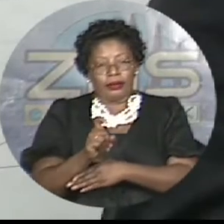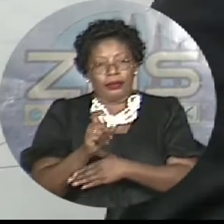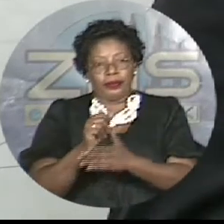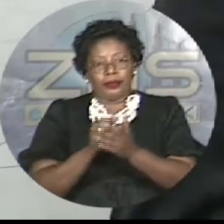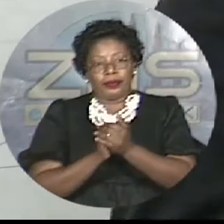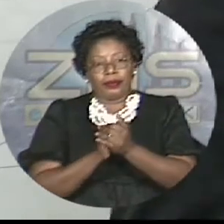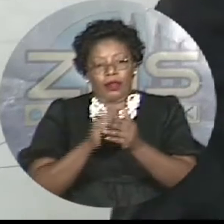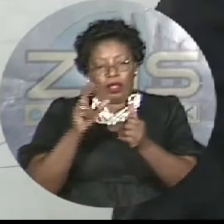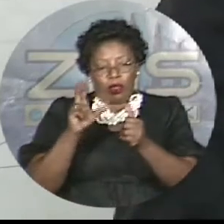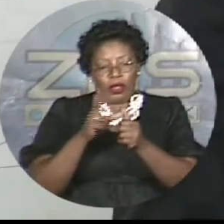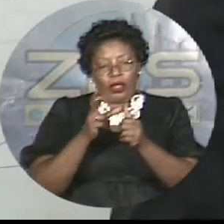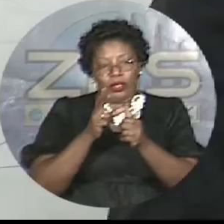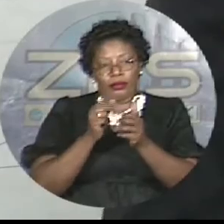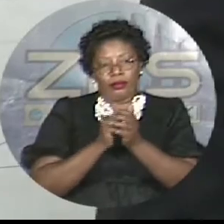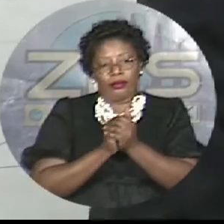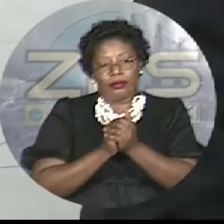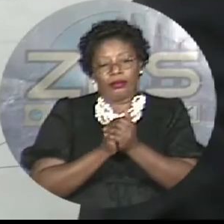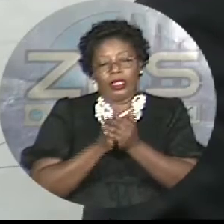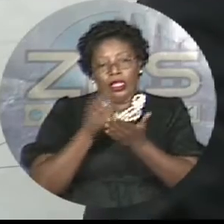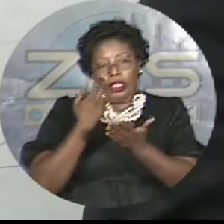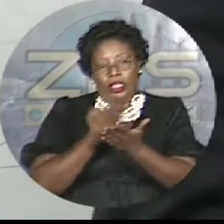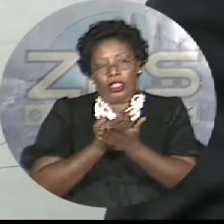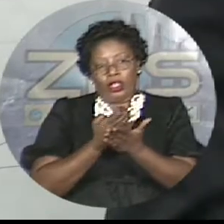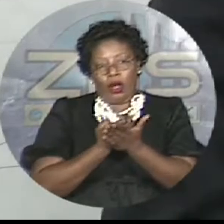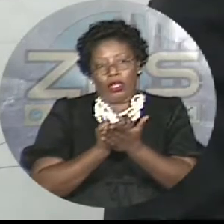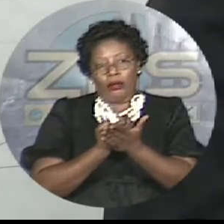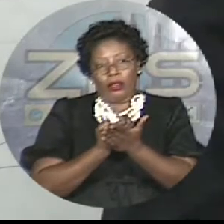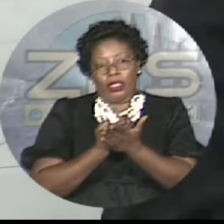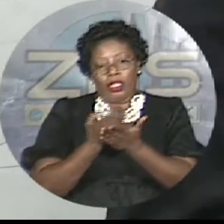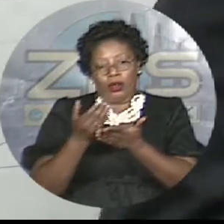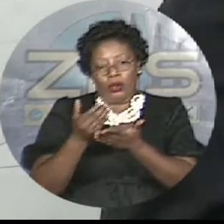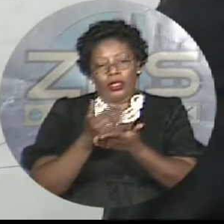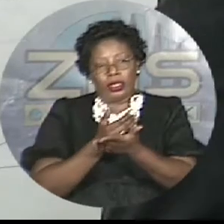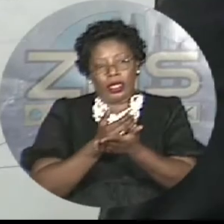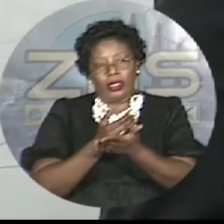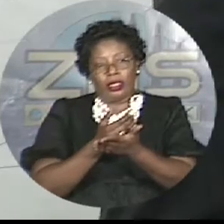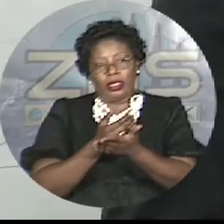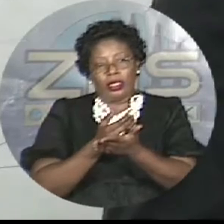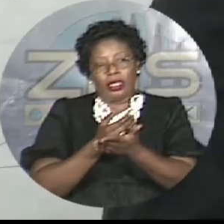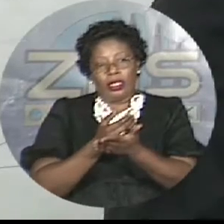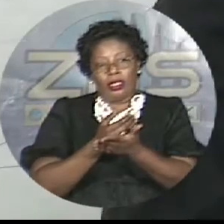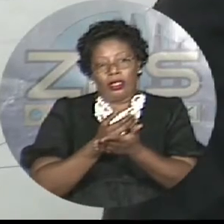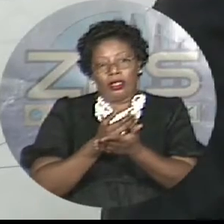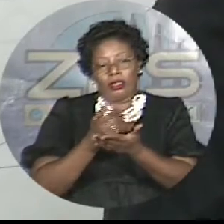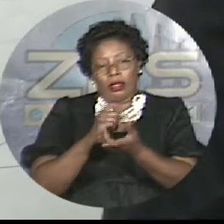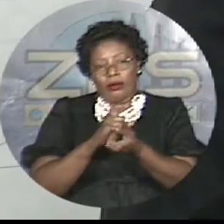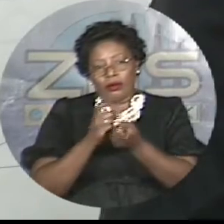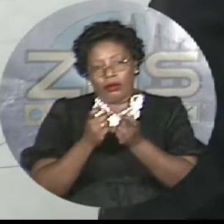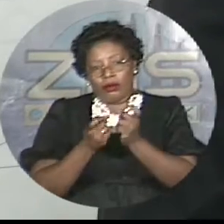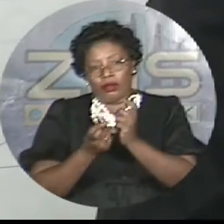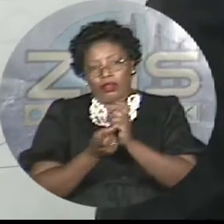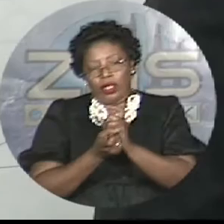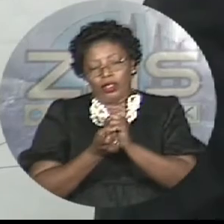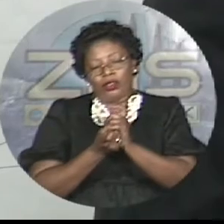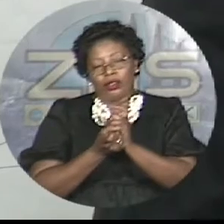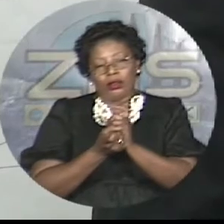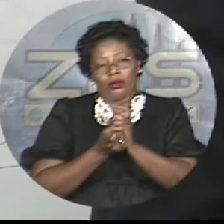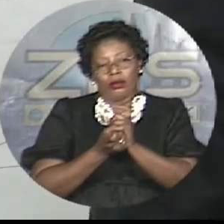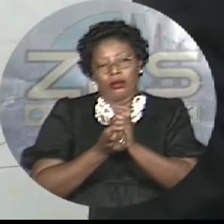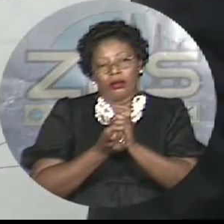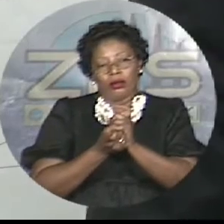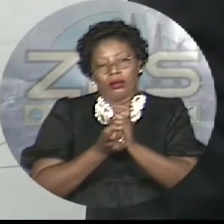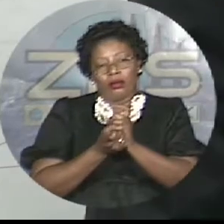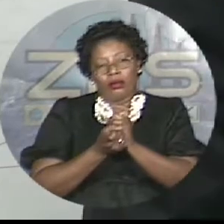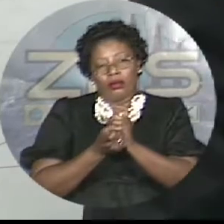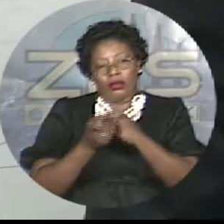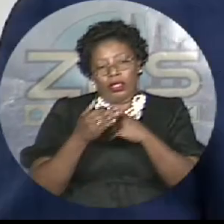And the third also is that the economy would be receiving some net foreign exchange inflows around this time related to Bahama